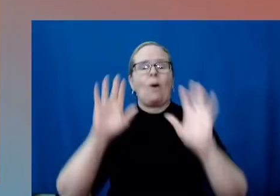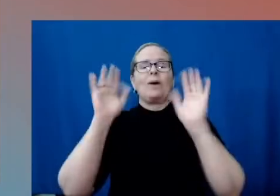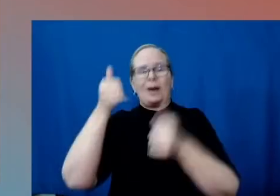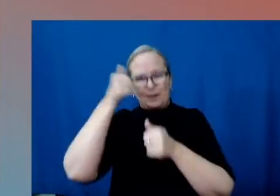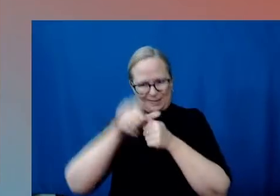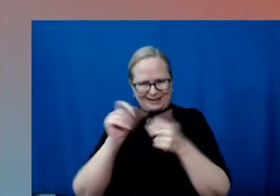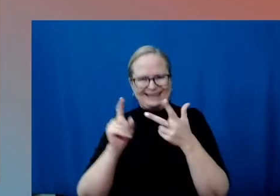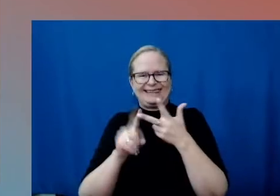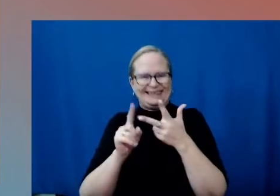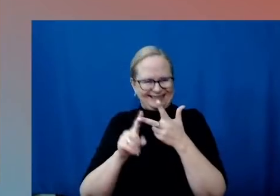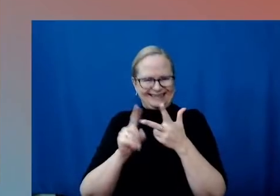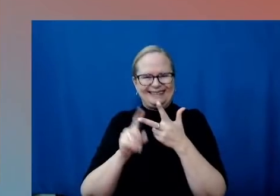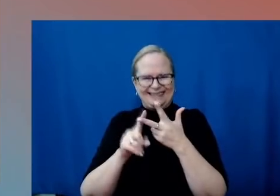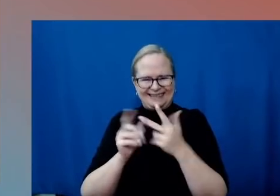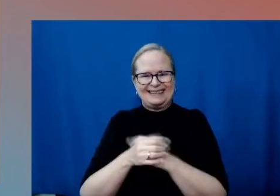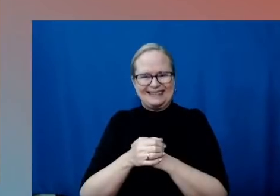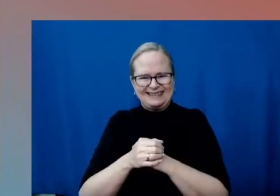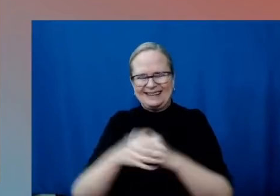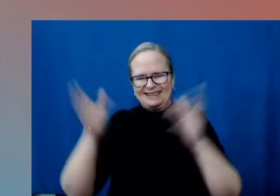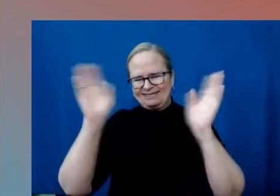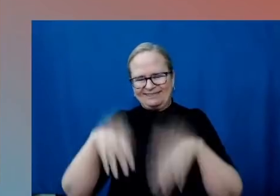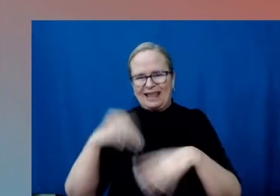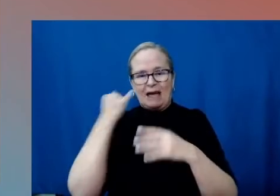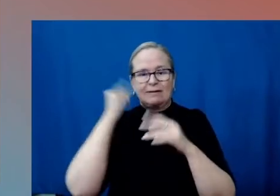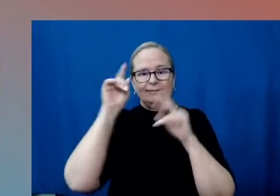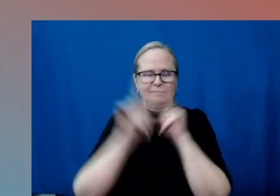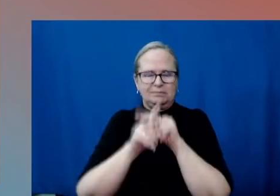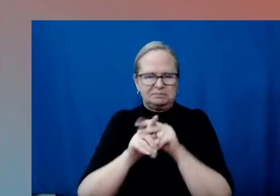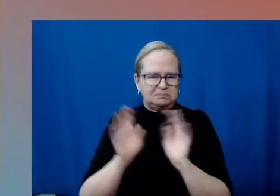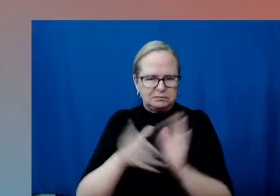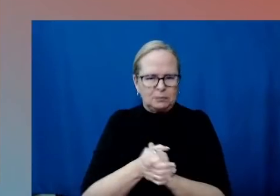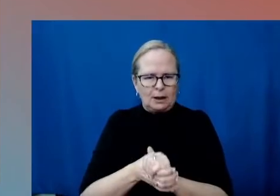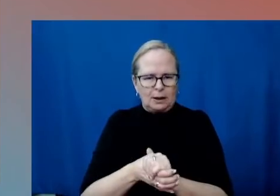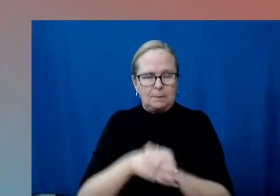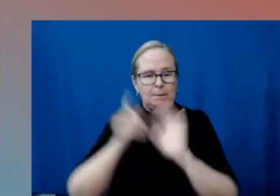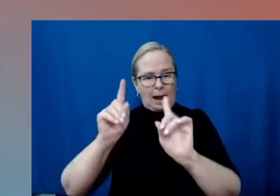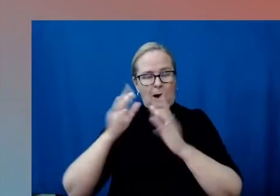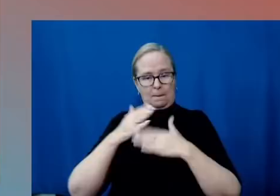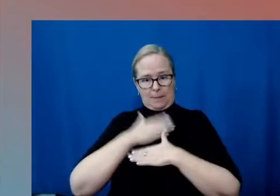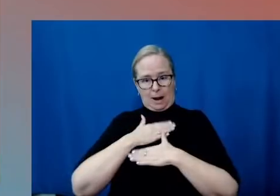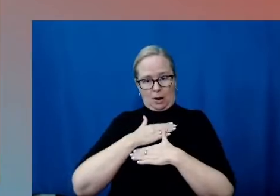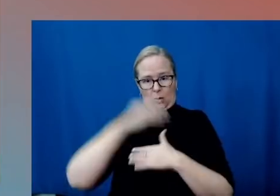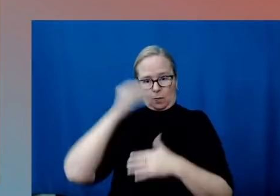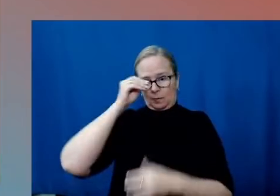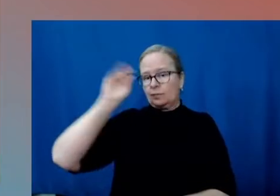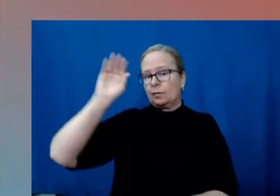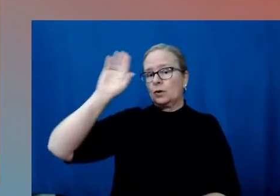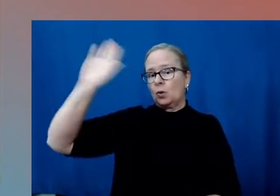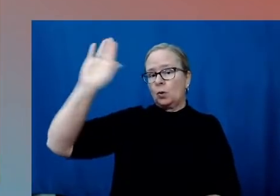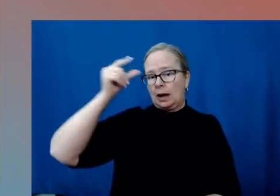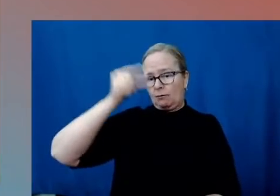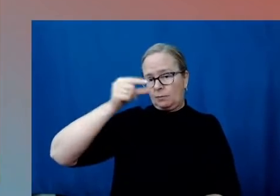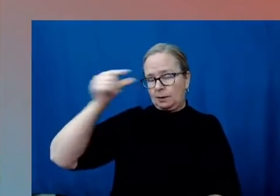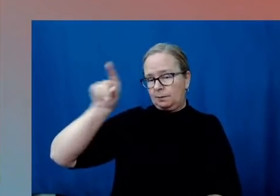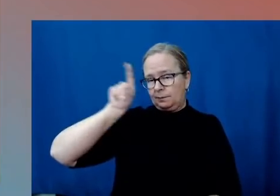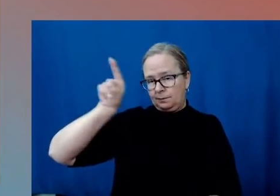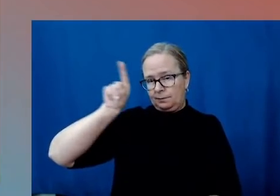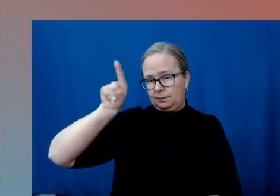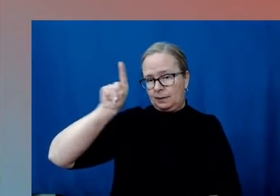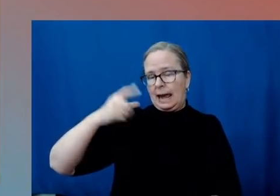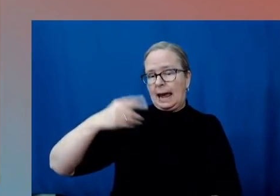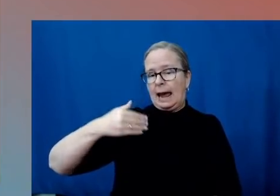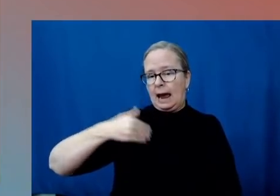I can't remember right now. But anyways, that's my thought. Now, I don't think that this government has